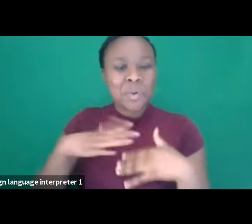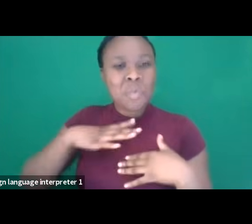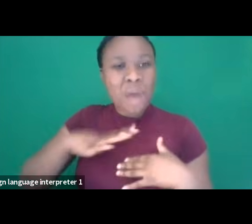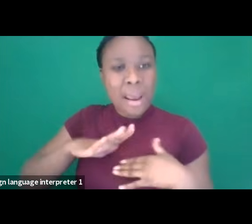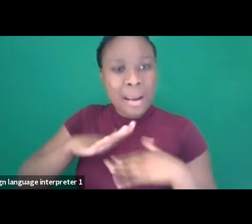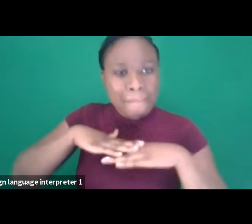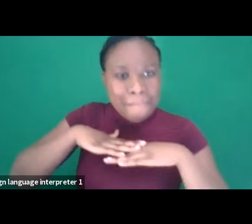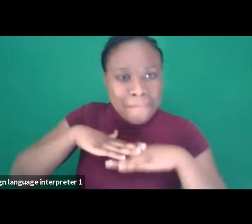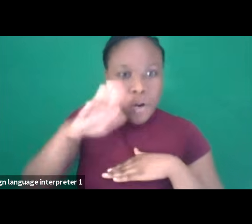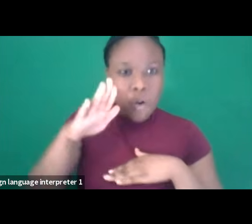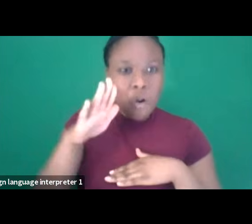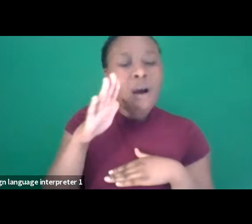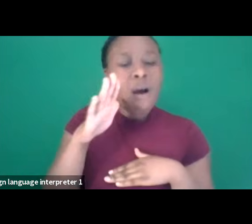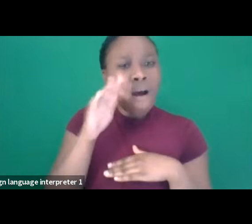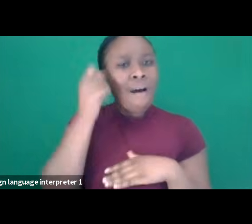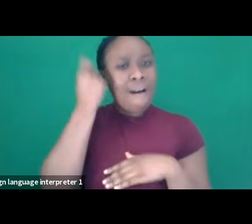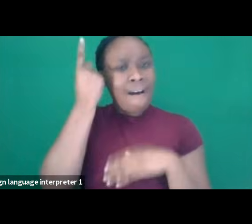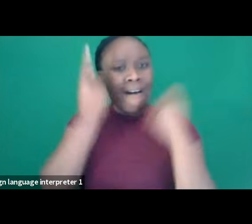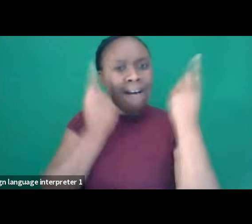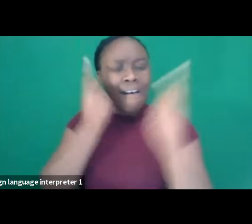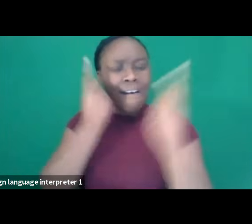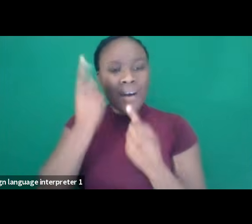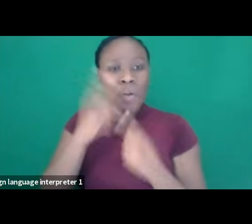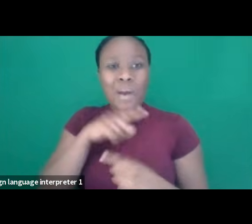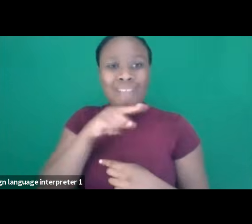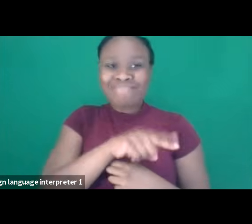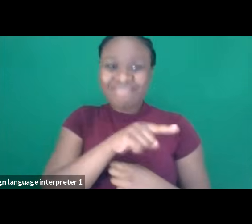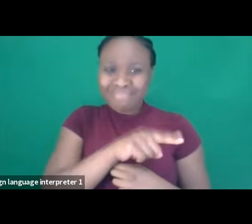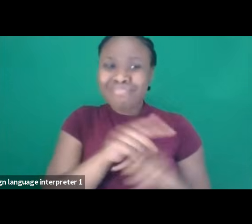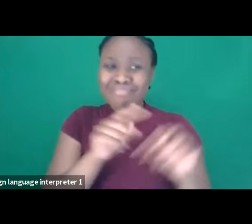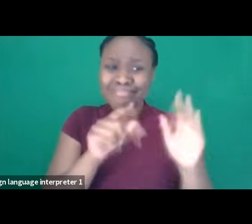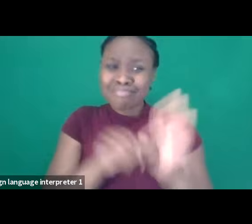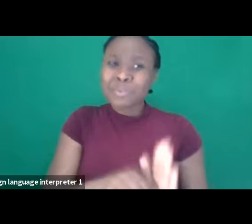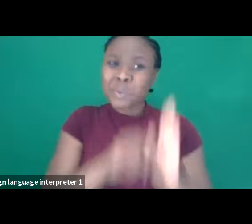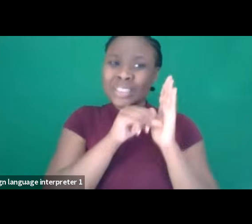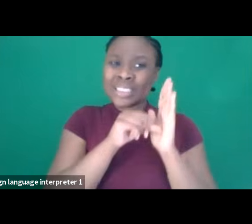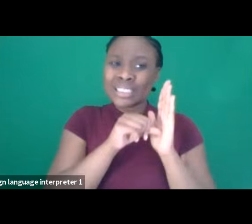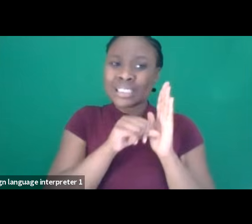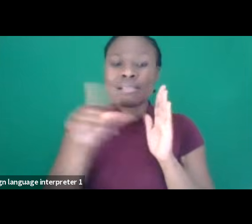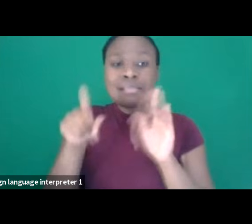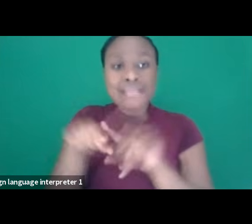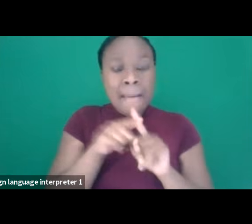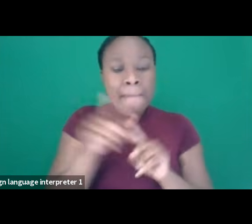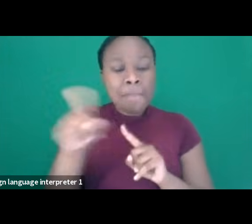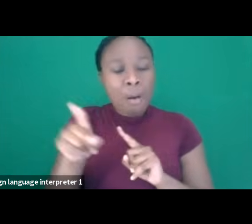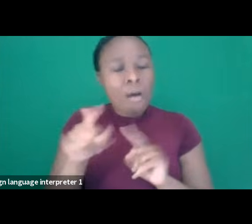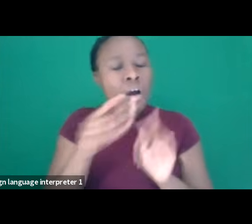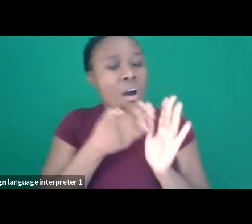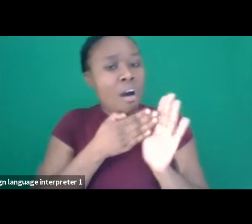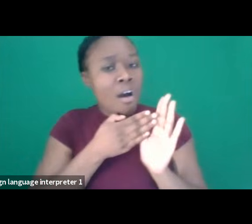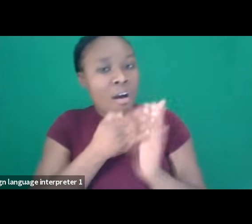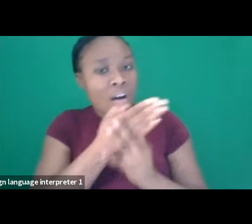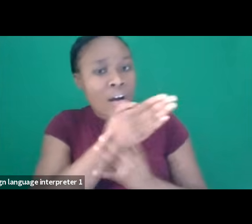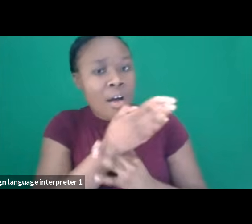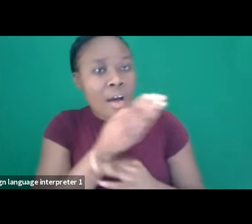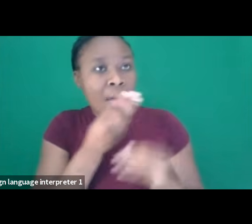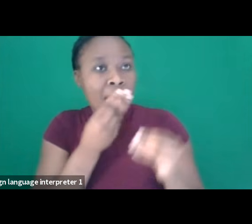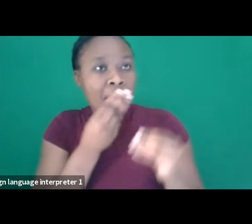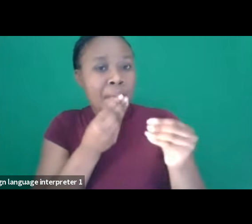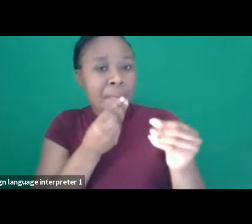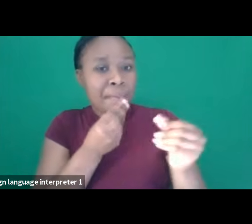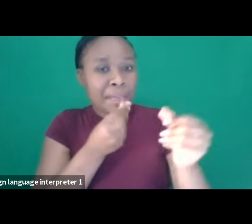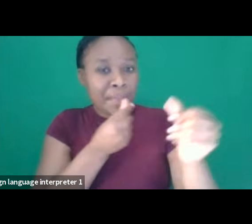matters of importance to you. Matters that enables the ease of interaction. Most importantly, it is vital that